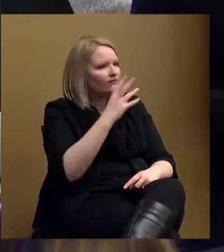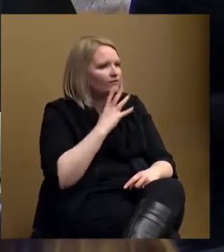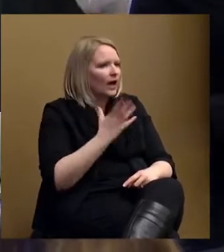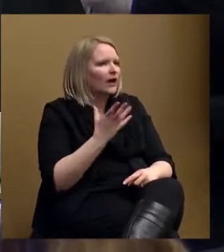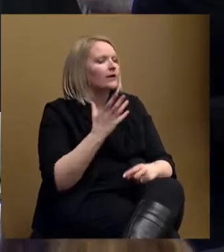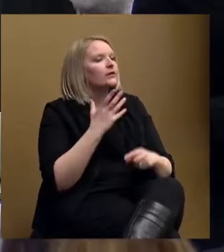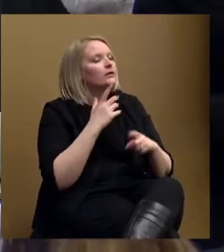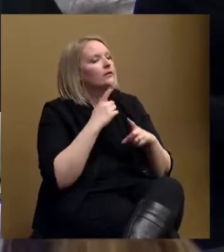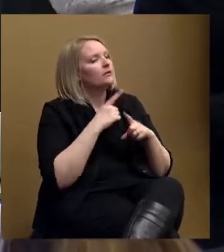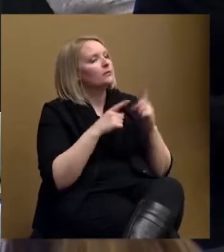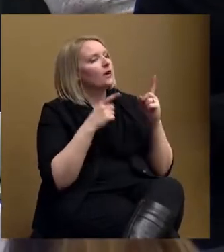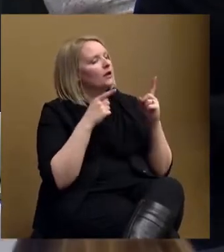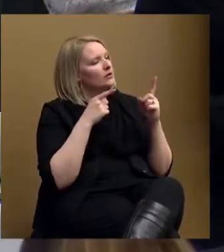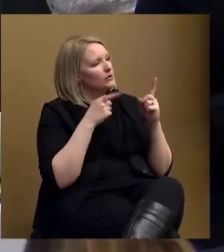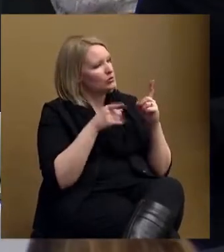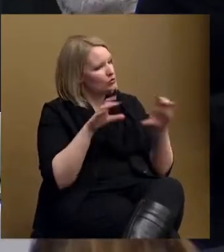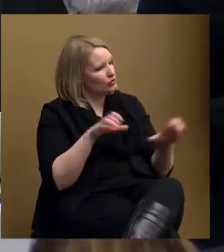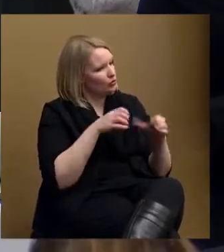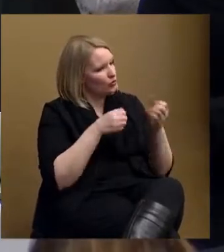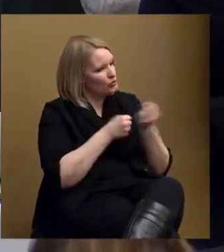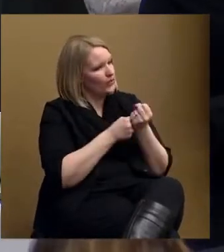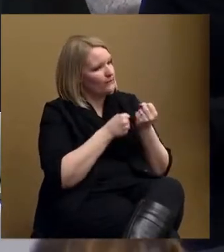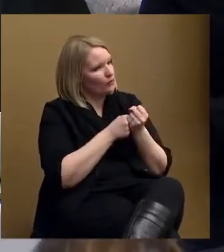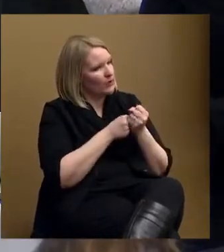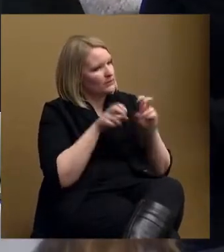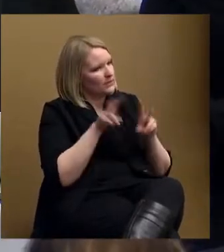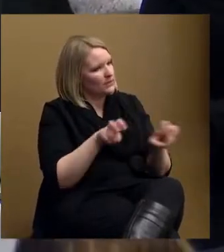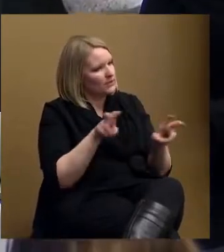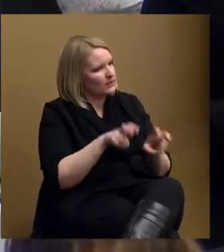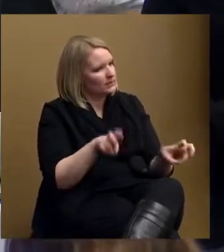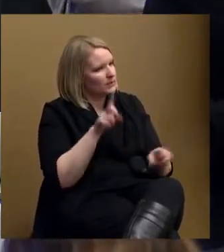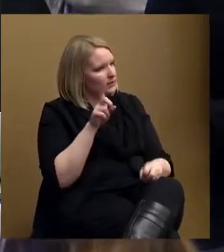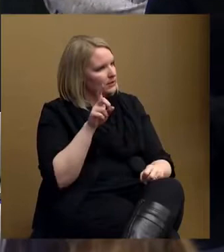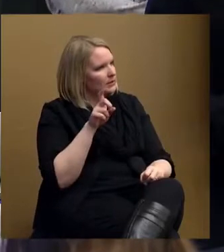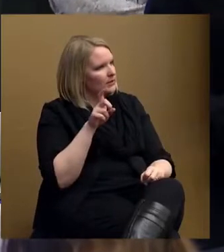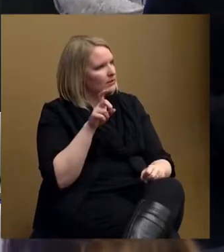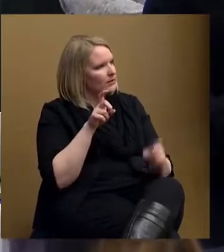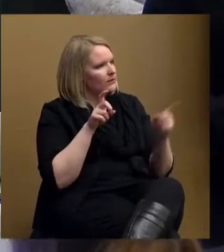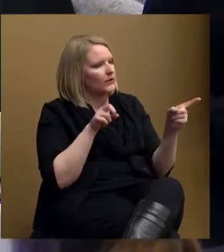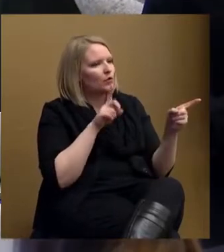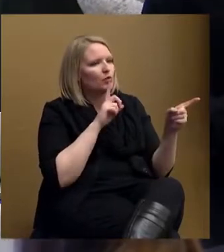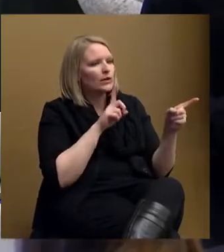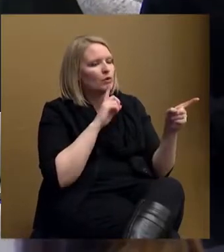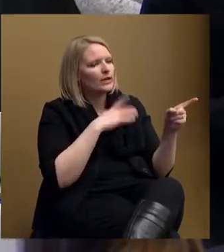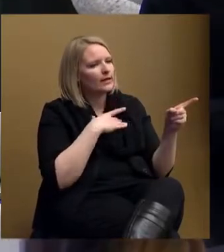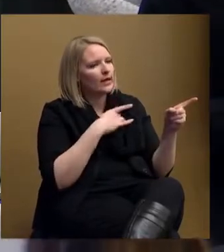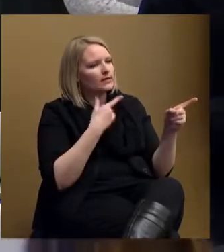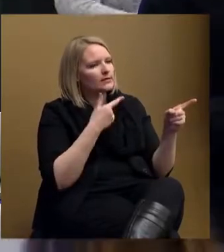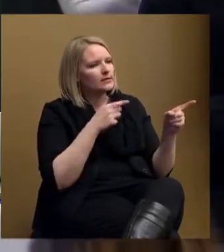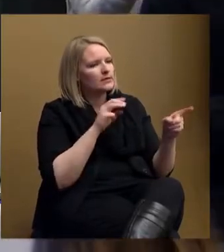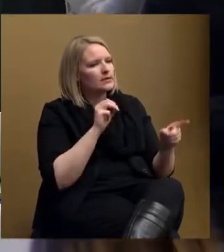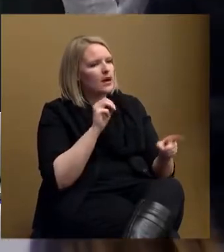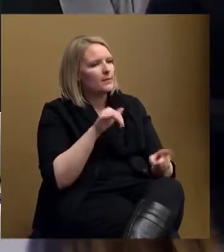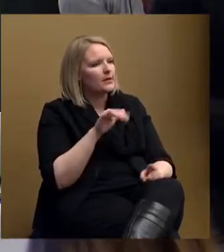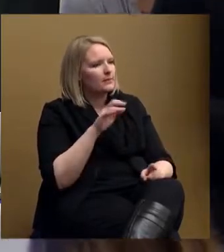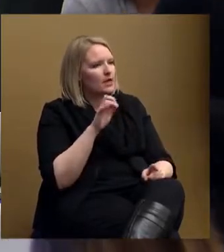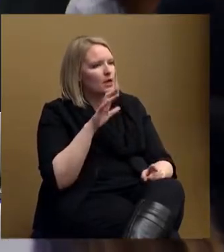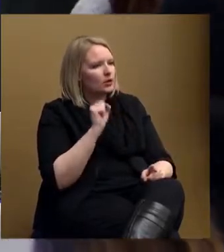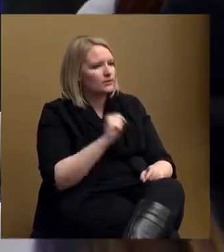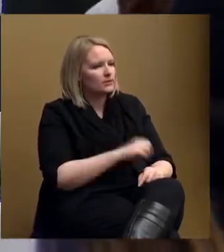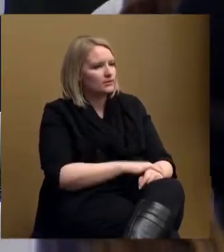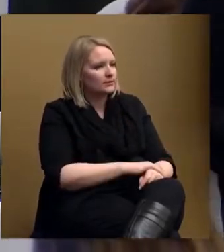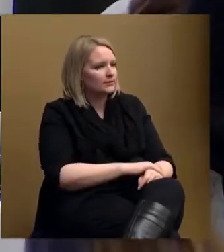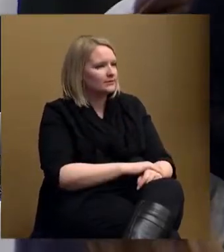So have you done a reinforcement assessment with him? He really likes gummy bears. He really likes gummy